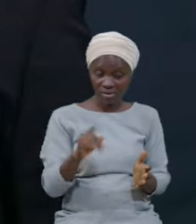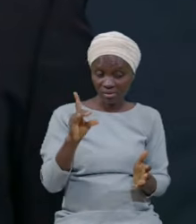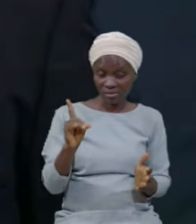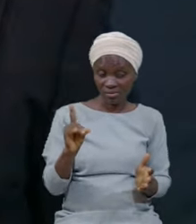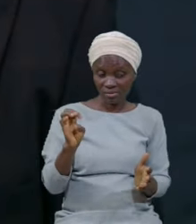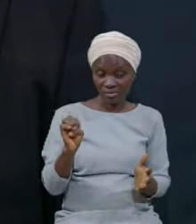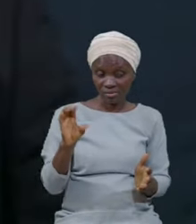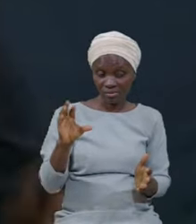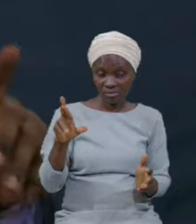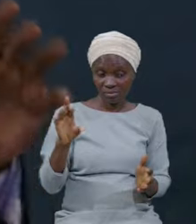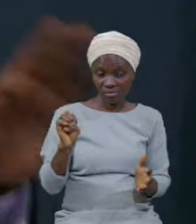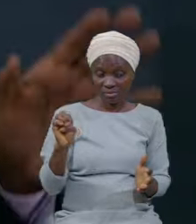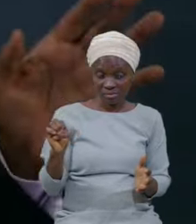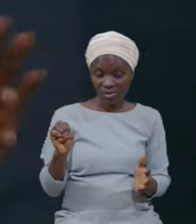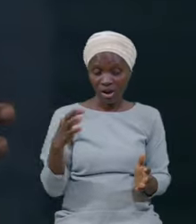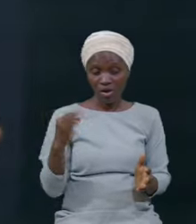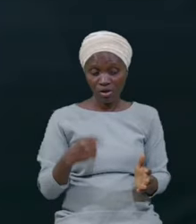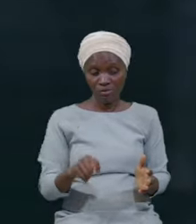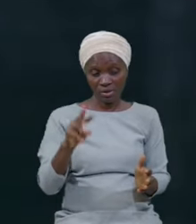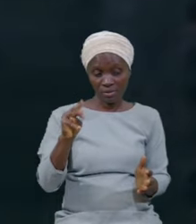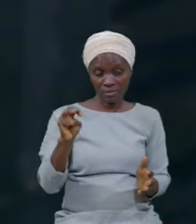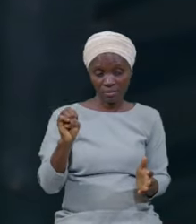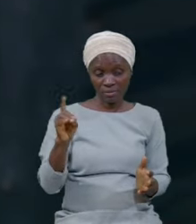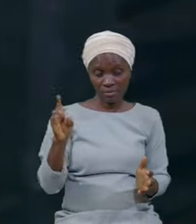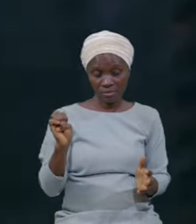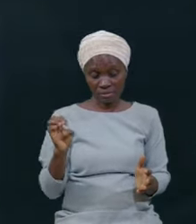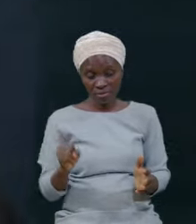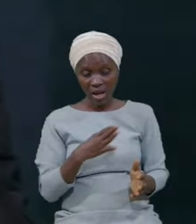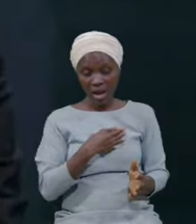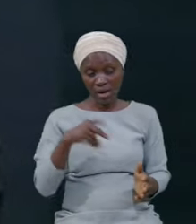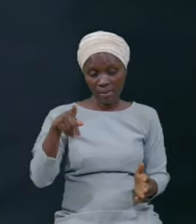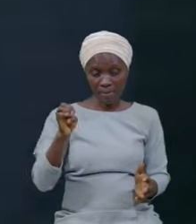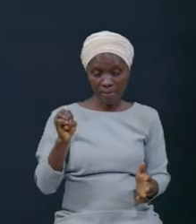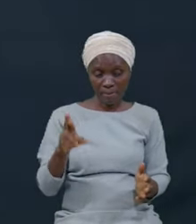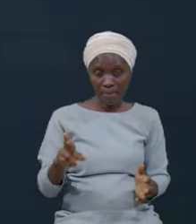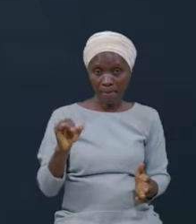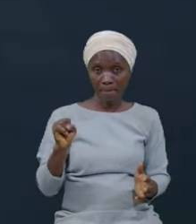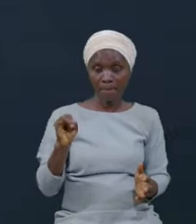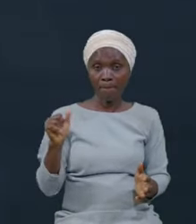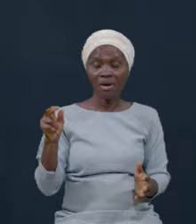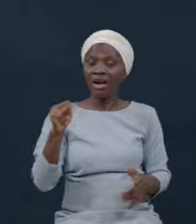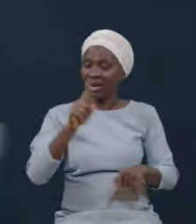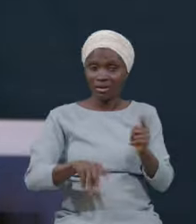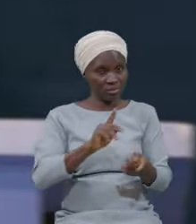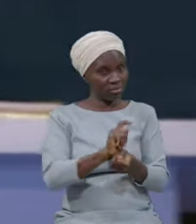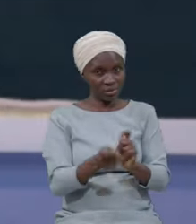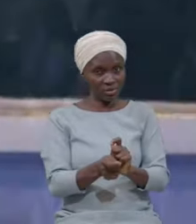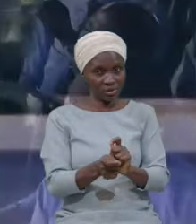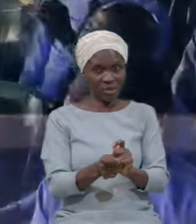the Persians cannot be altered. Why am I telling you that? There is a higher